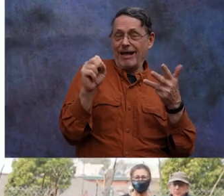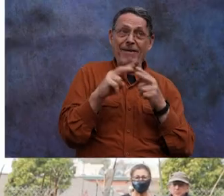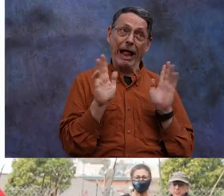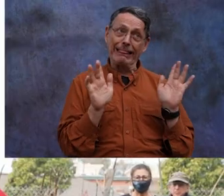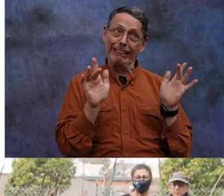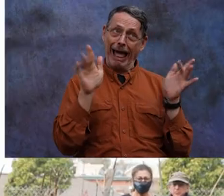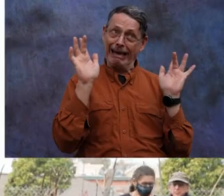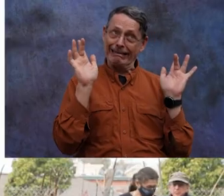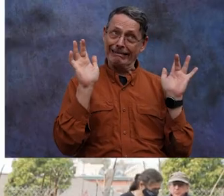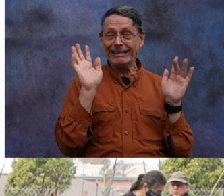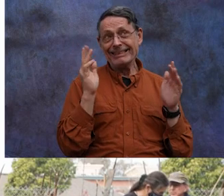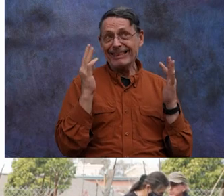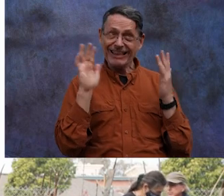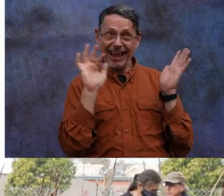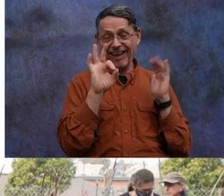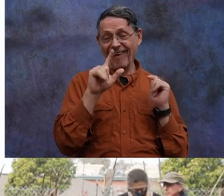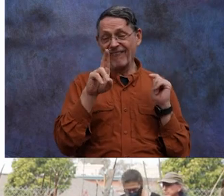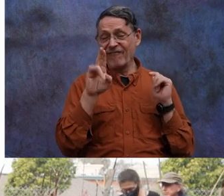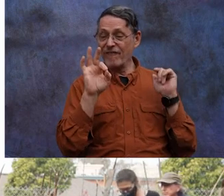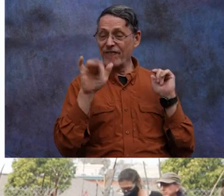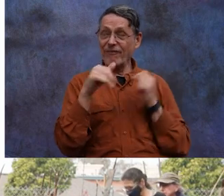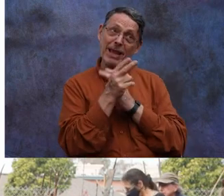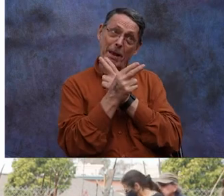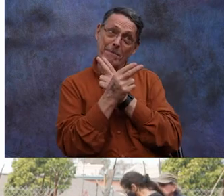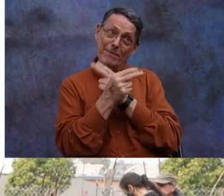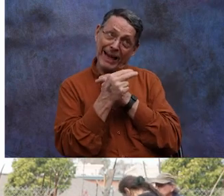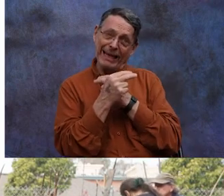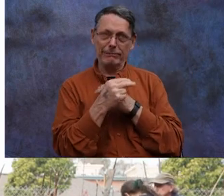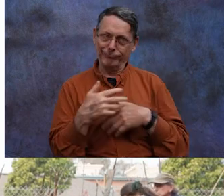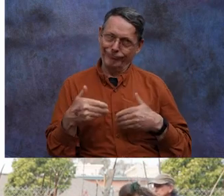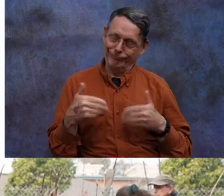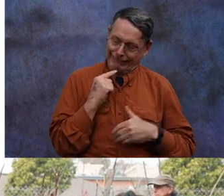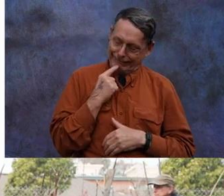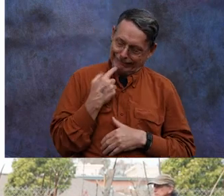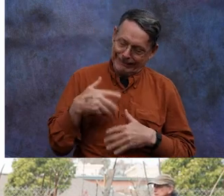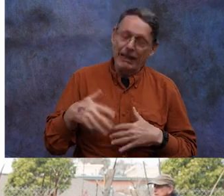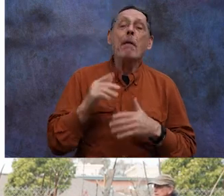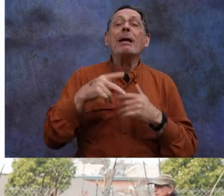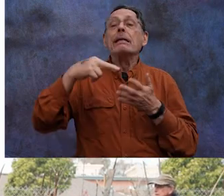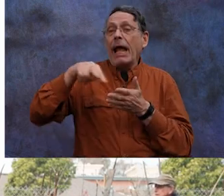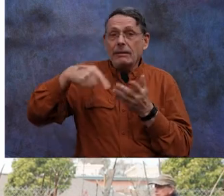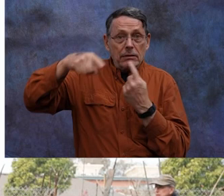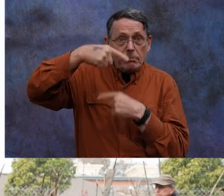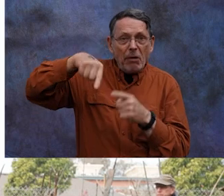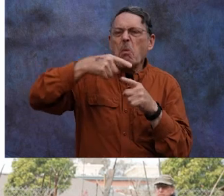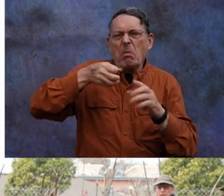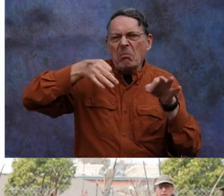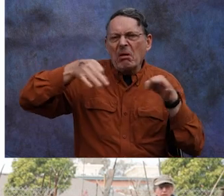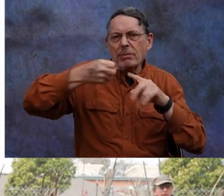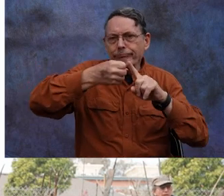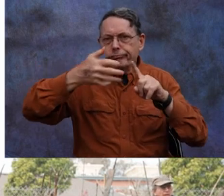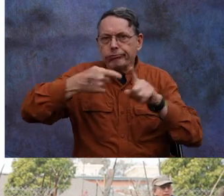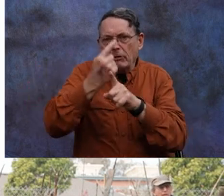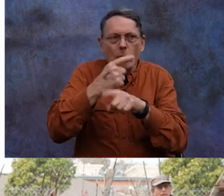light. Just like fluffy bunny. Lots of fluffy bunnies. Dancing the spiral dance, she will go into more detail at the